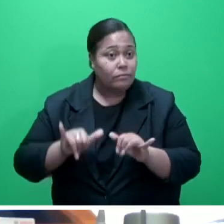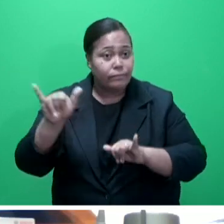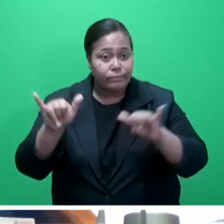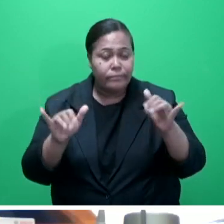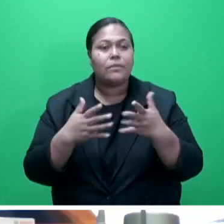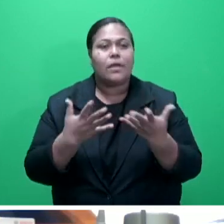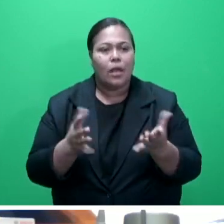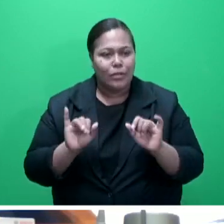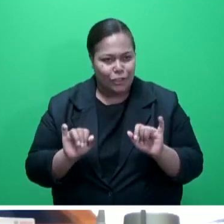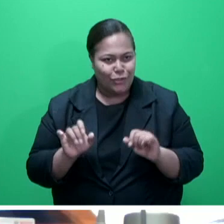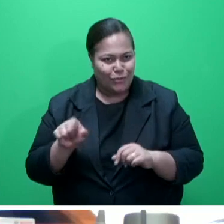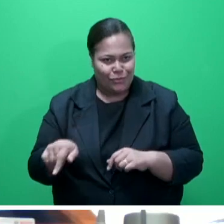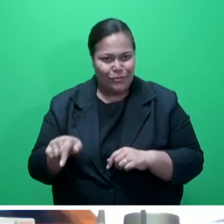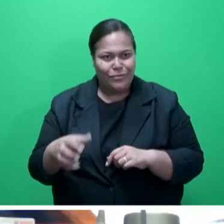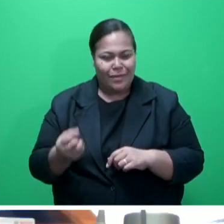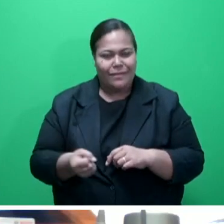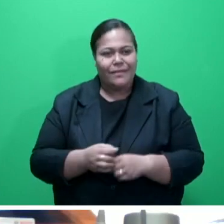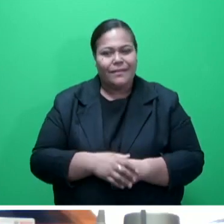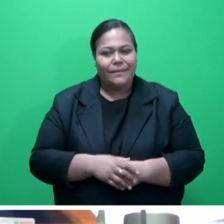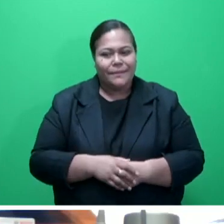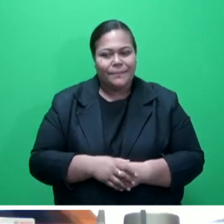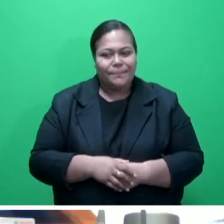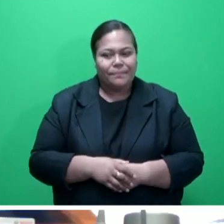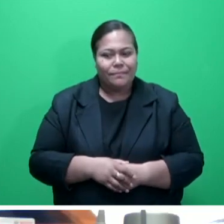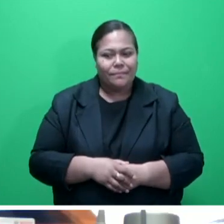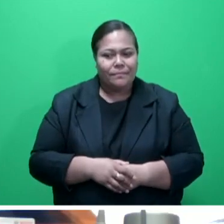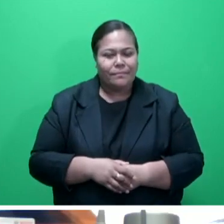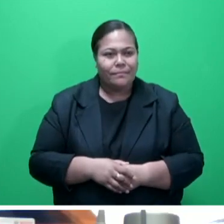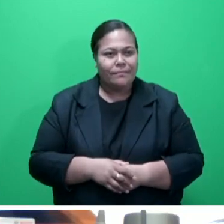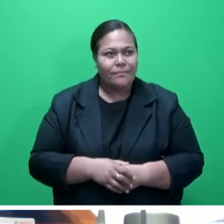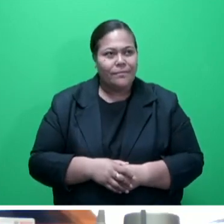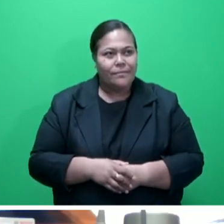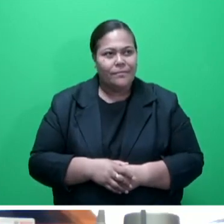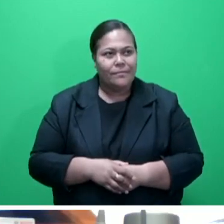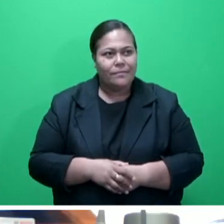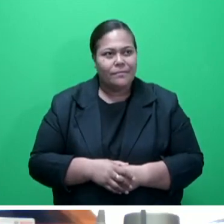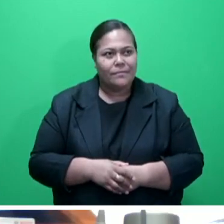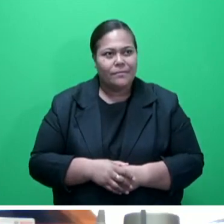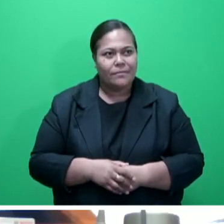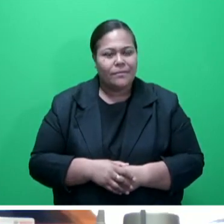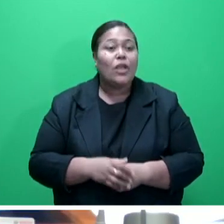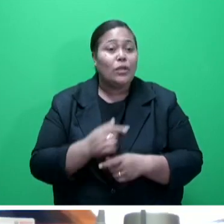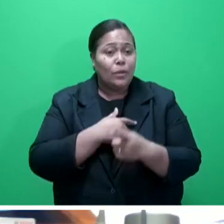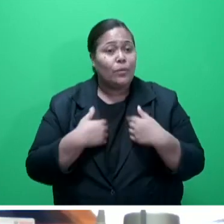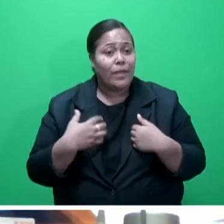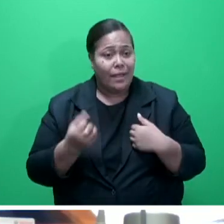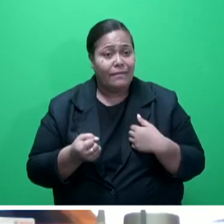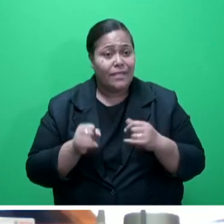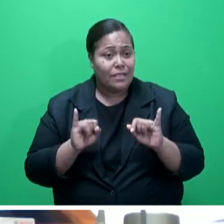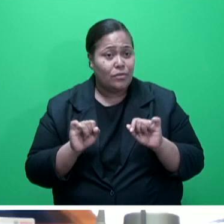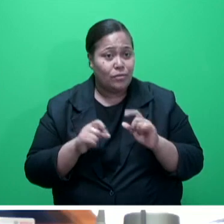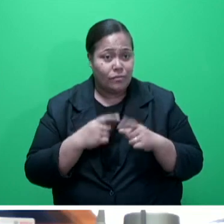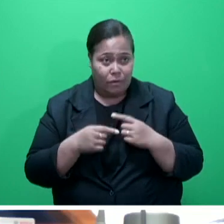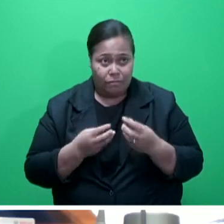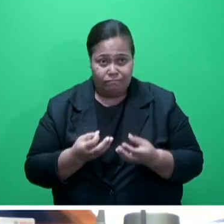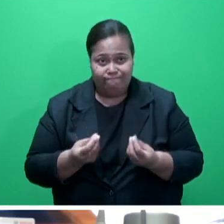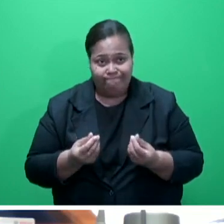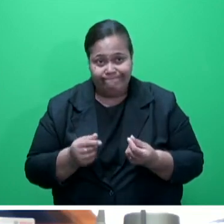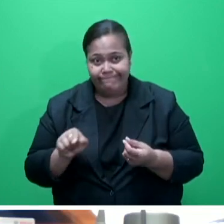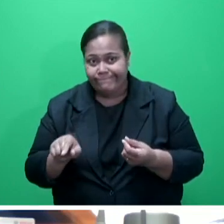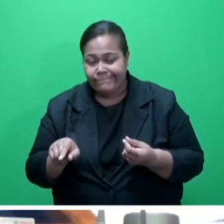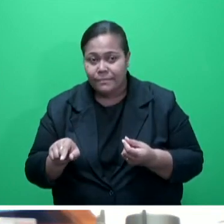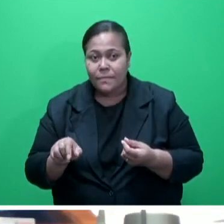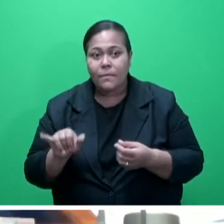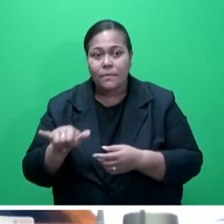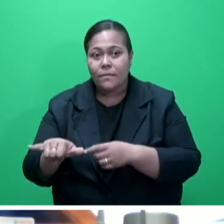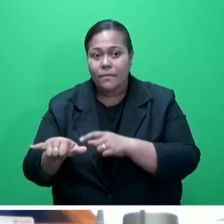authorities. And of course it has huge ramifications for the cash flow of the airline. But we